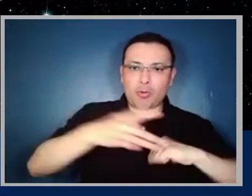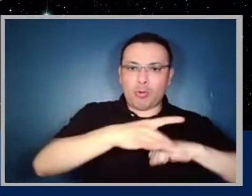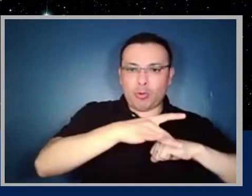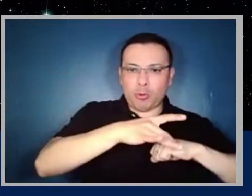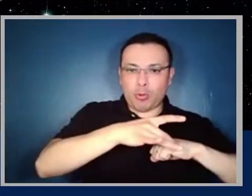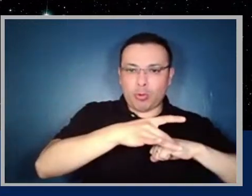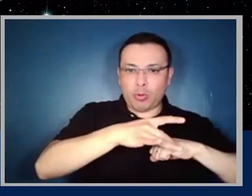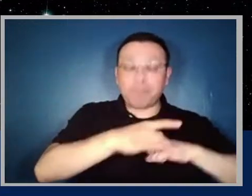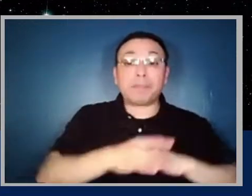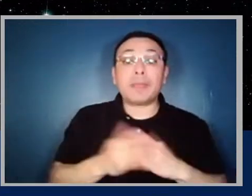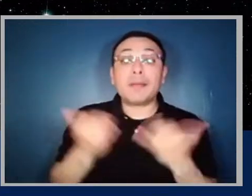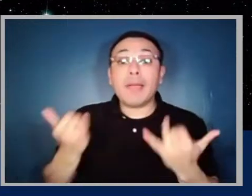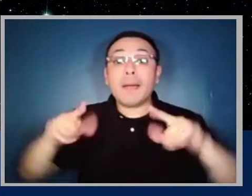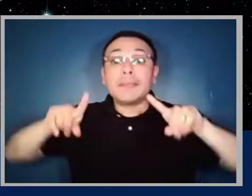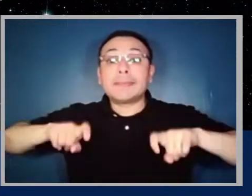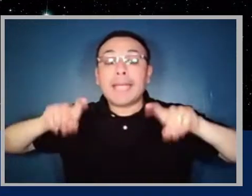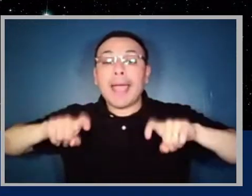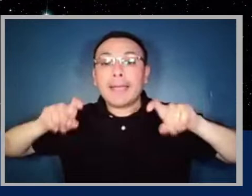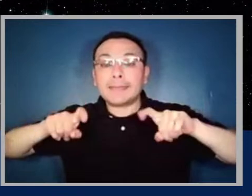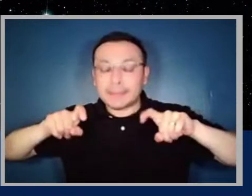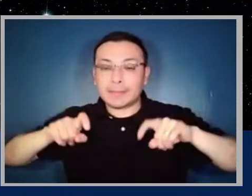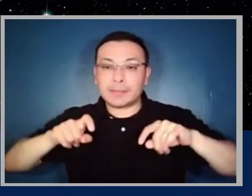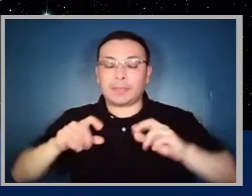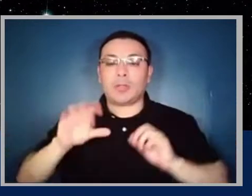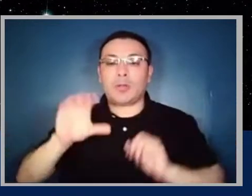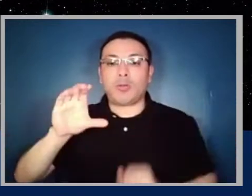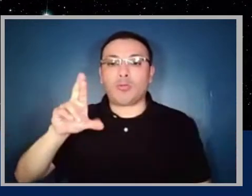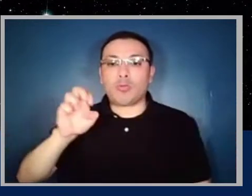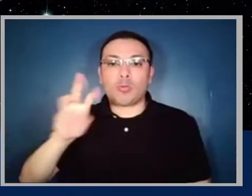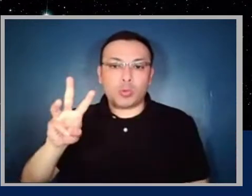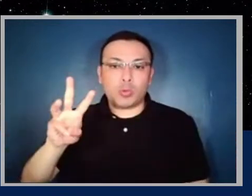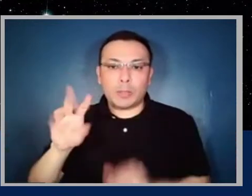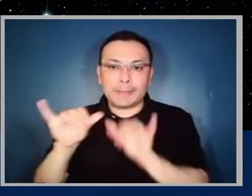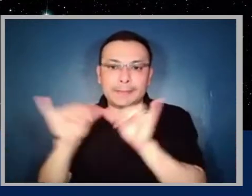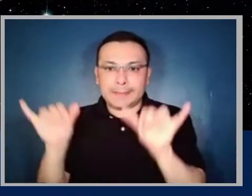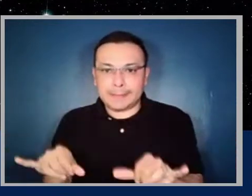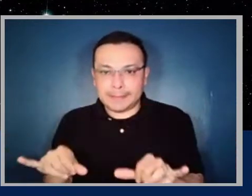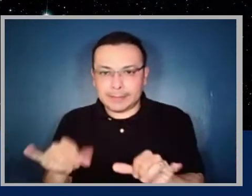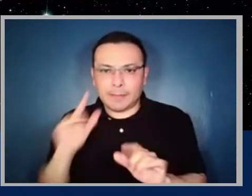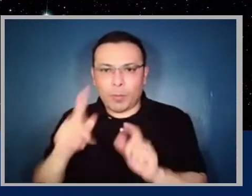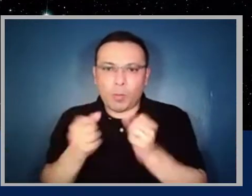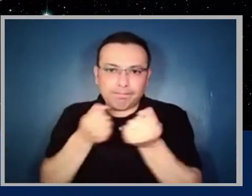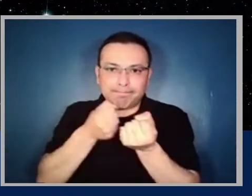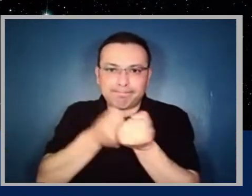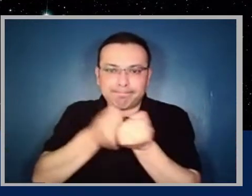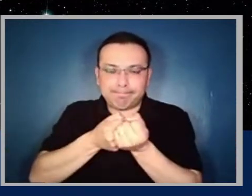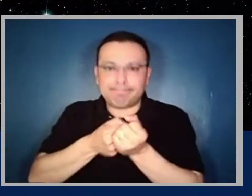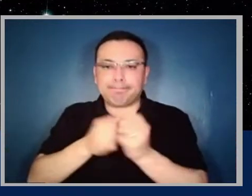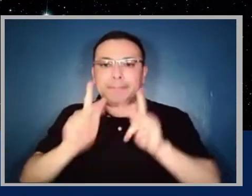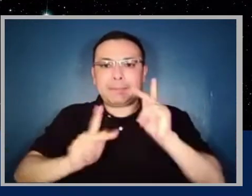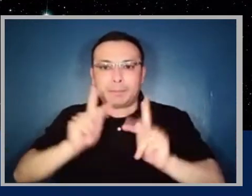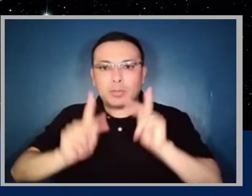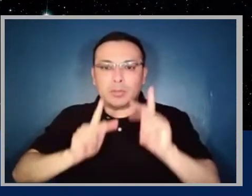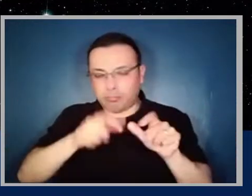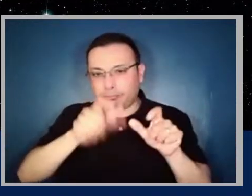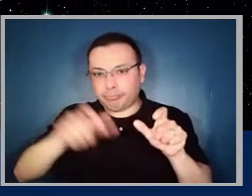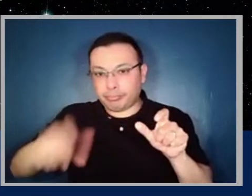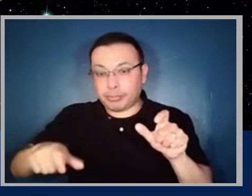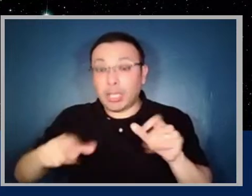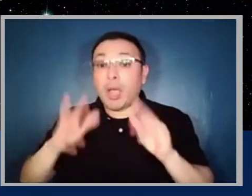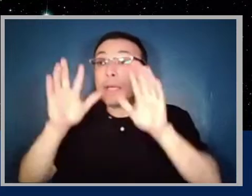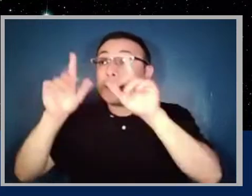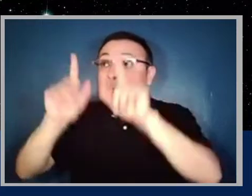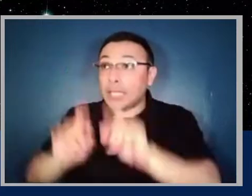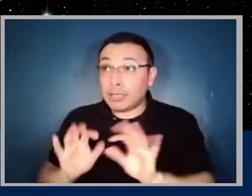crew systems that we did not have on Artemis 1. We want to make sure those all work before we actually go and land on the moon.